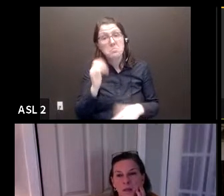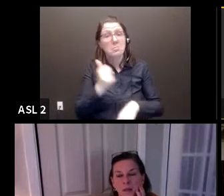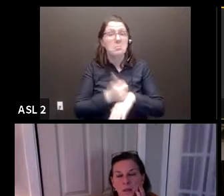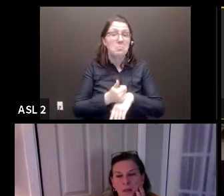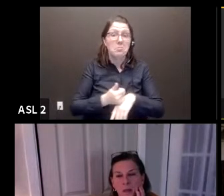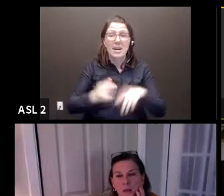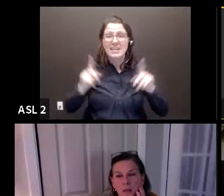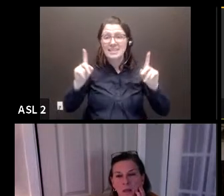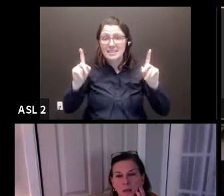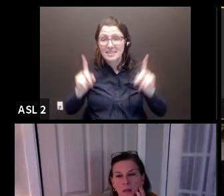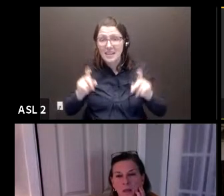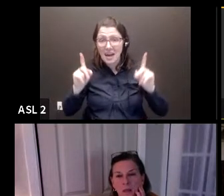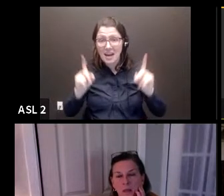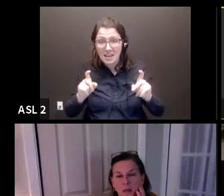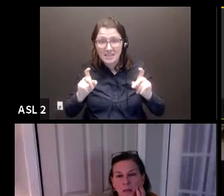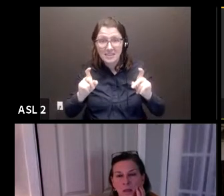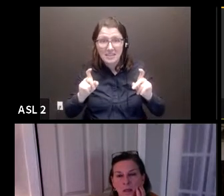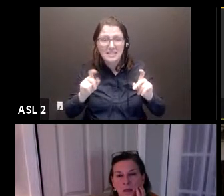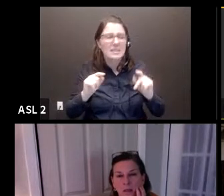most egregious